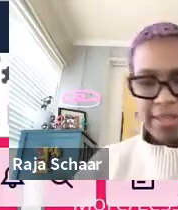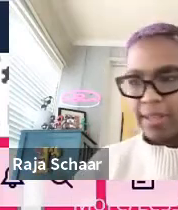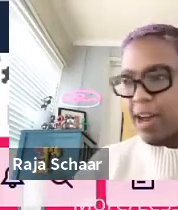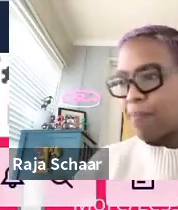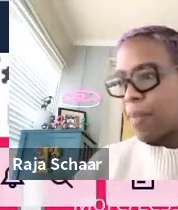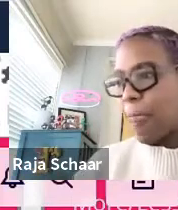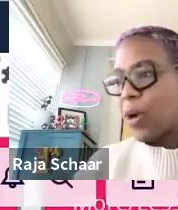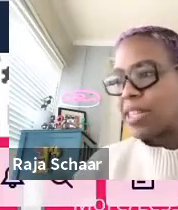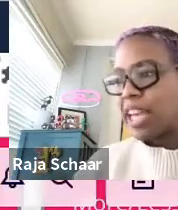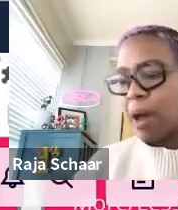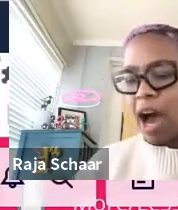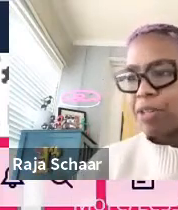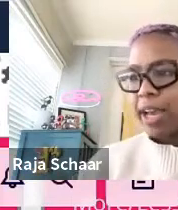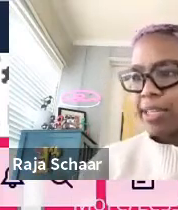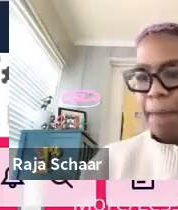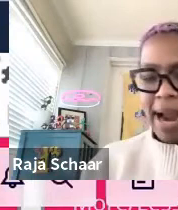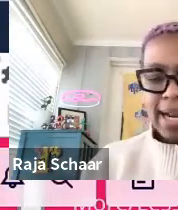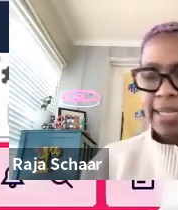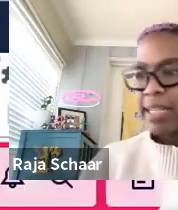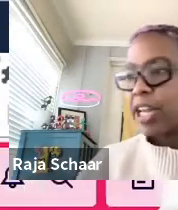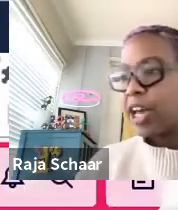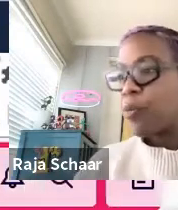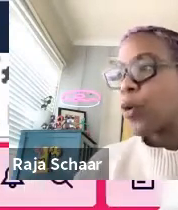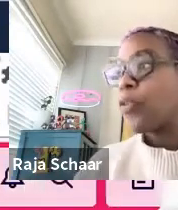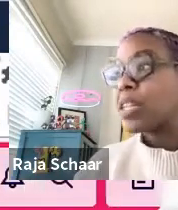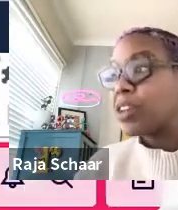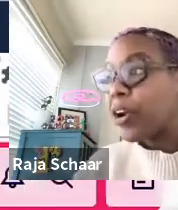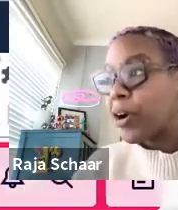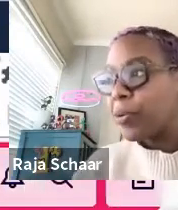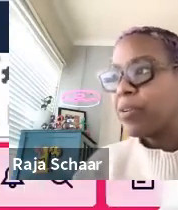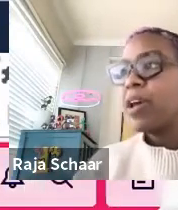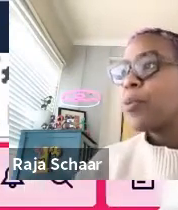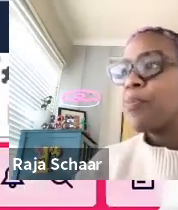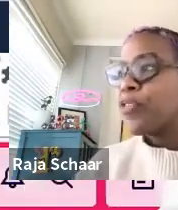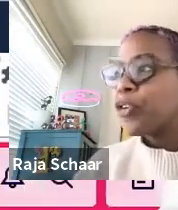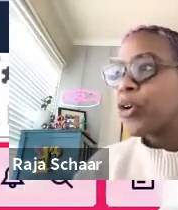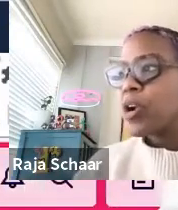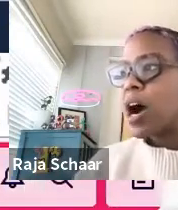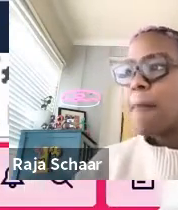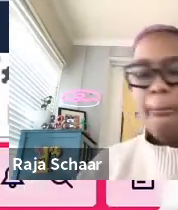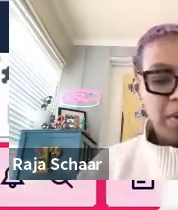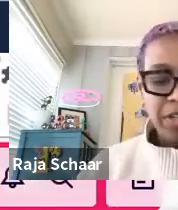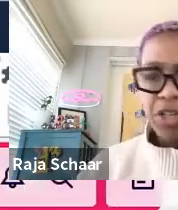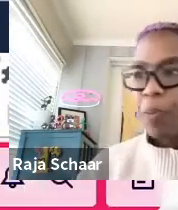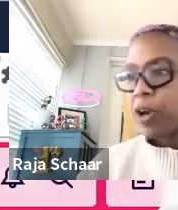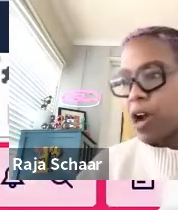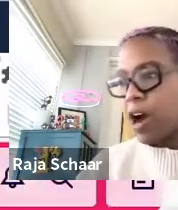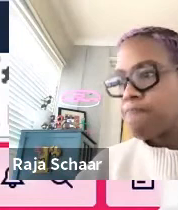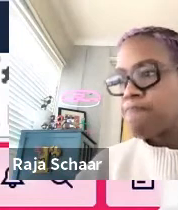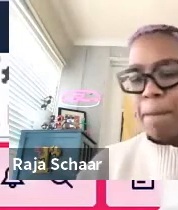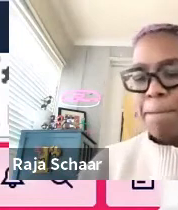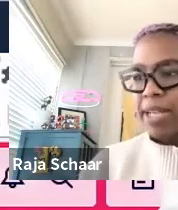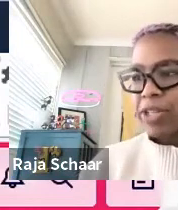about this, ways to think about objects that might exist in a world that's not our own, future or not, dystopic or